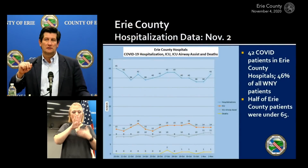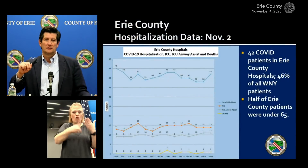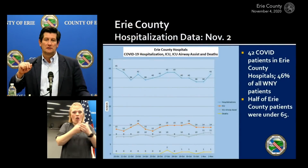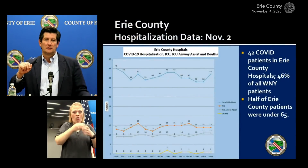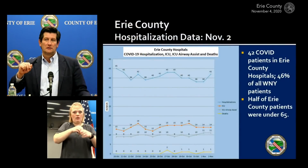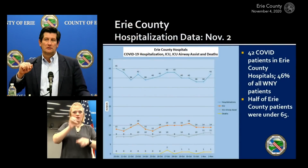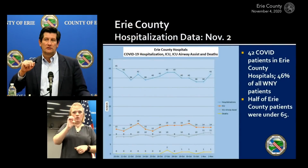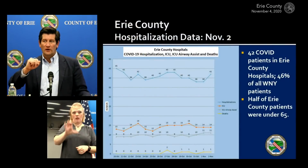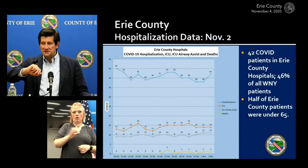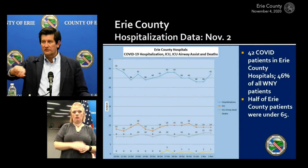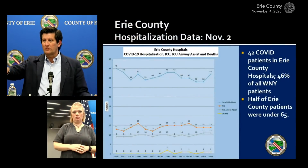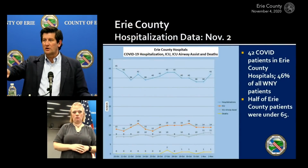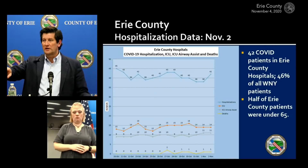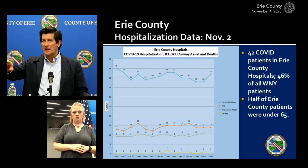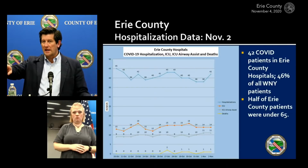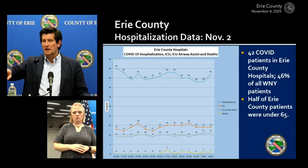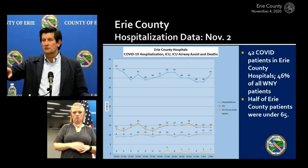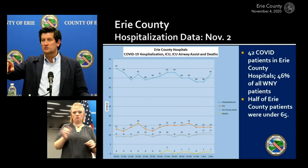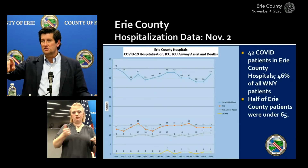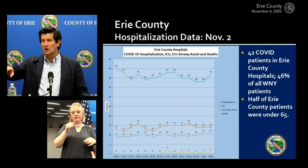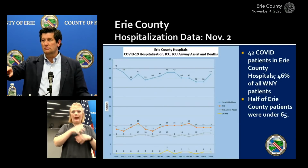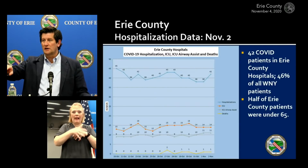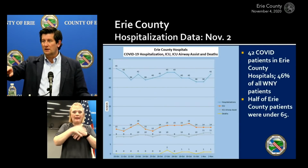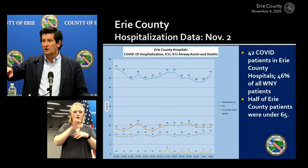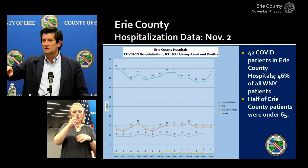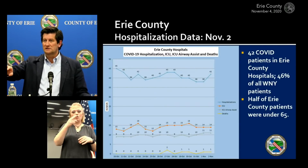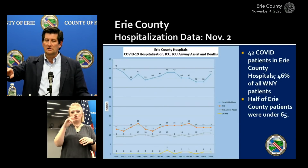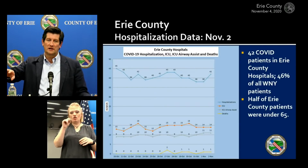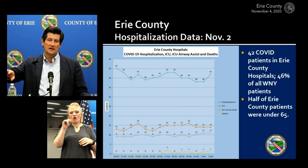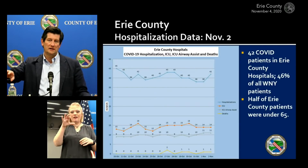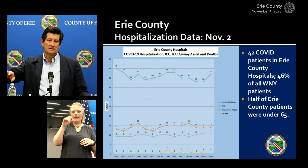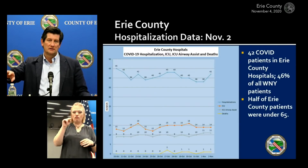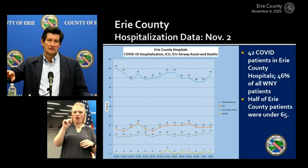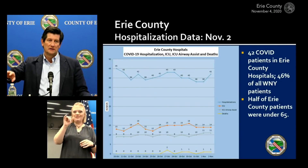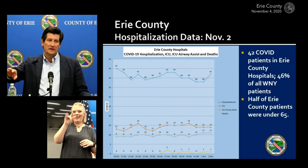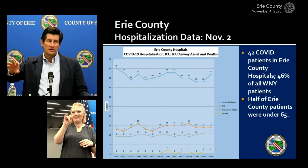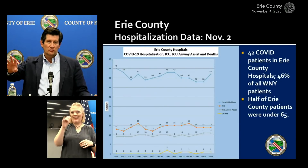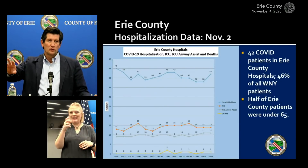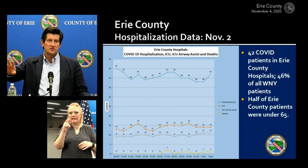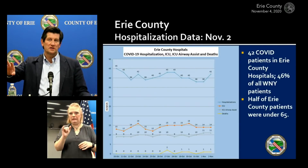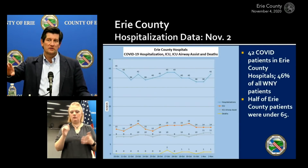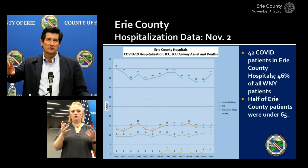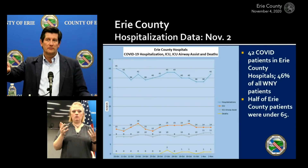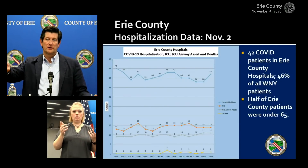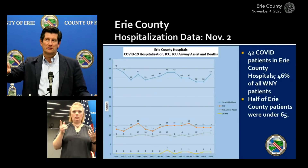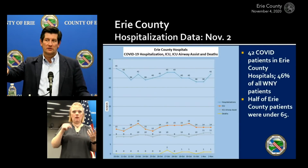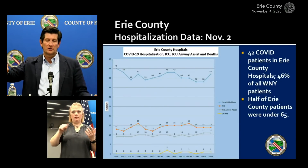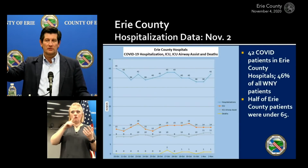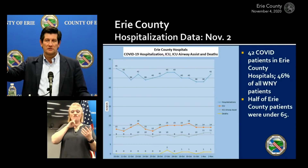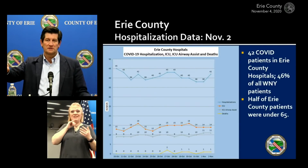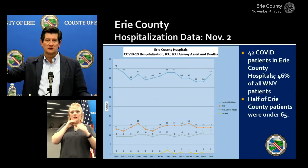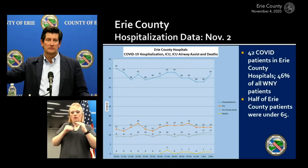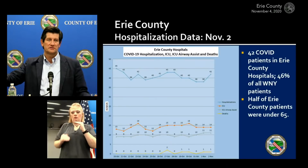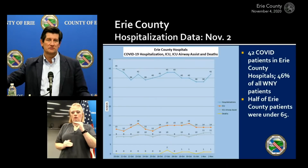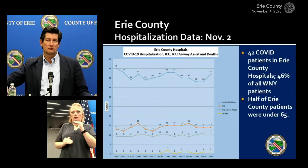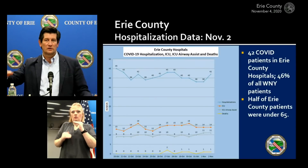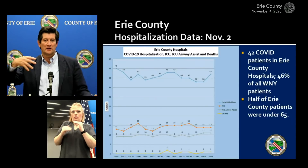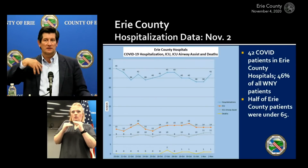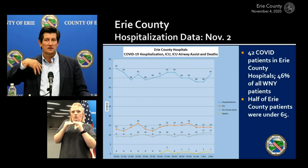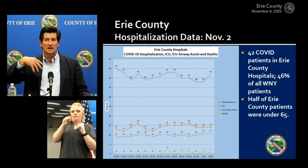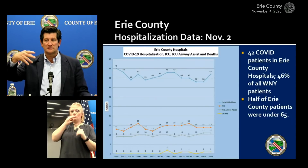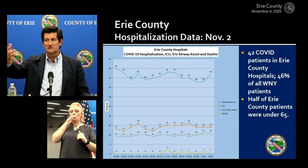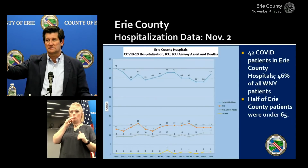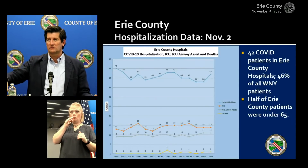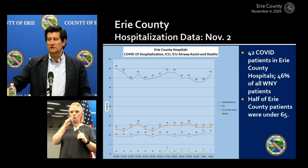County. The rest of them are in Niagara, Chautauqua, Cattaraugus, and Allegheny. And they're reaching their limit. They're going to be reaching their limit soon. We're